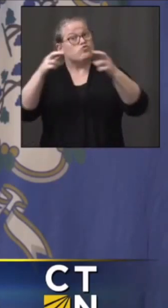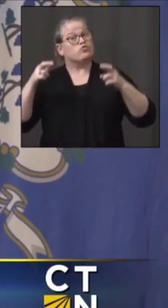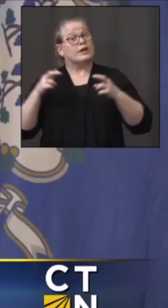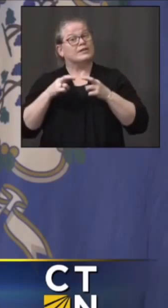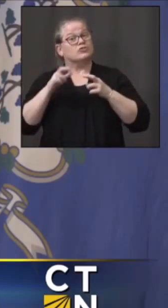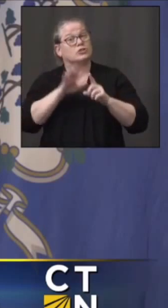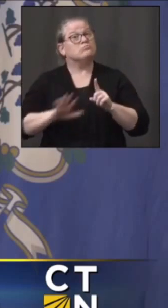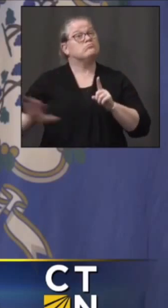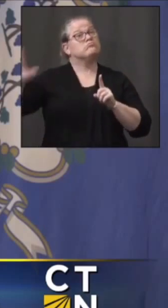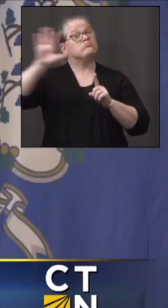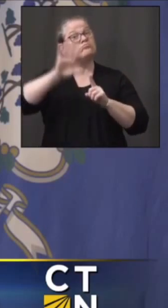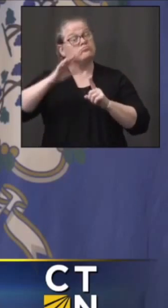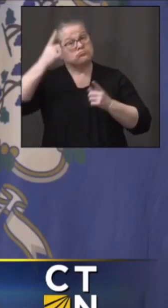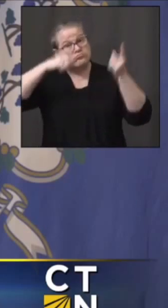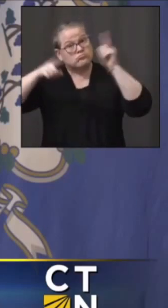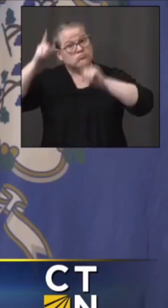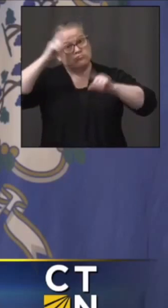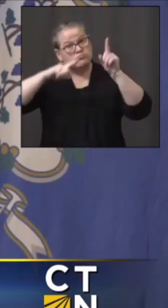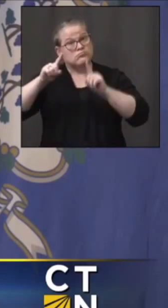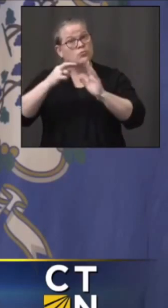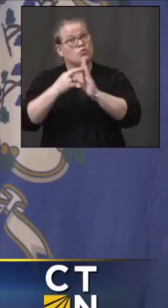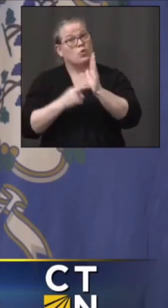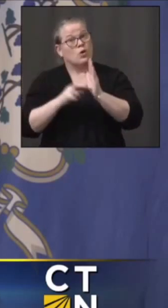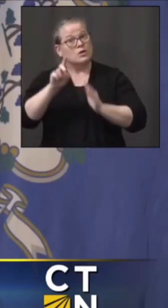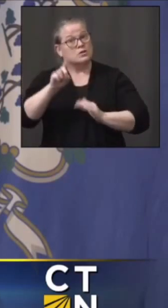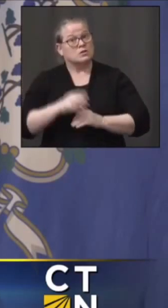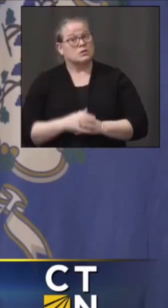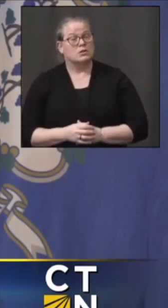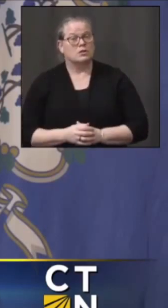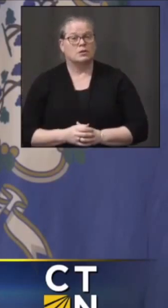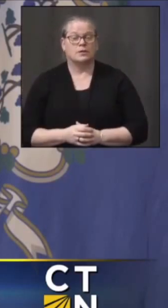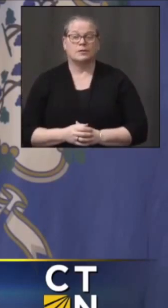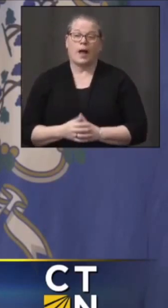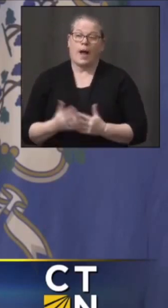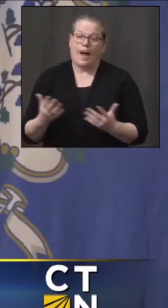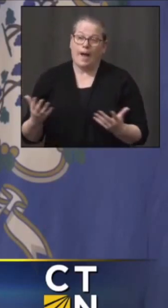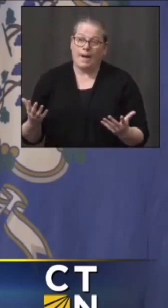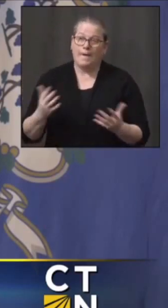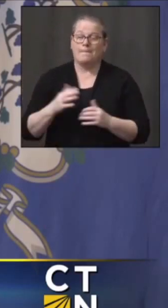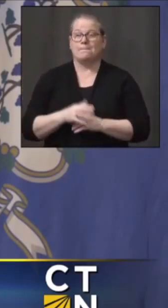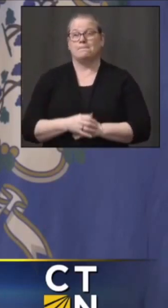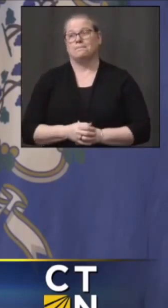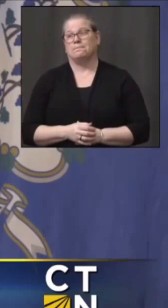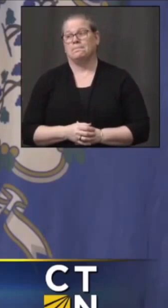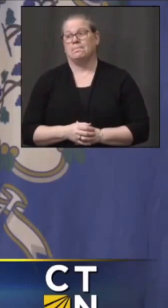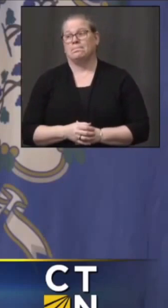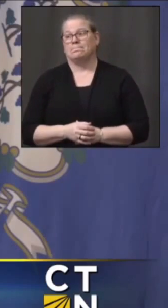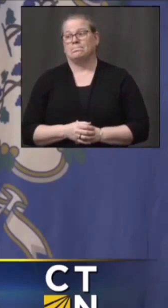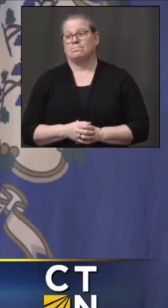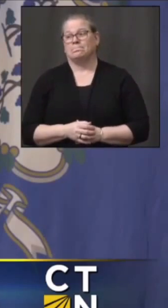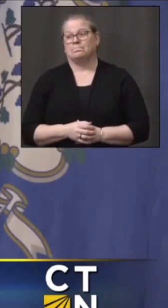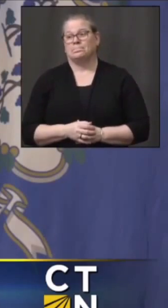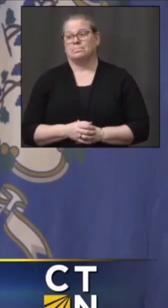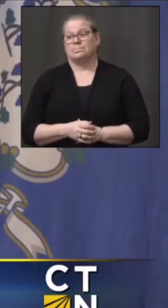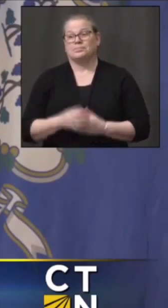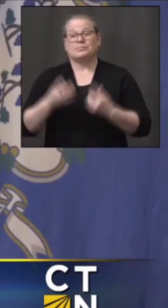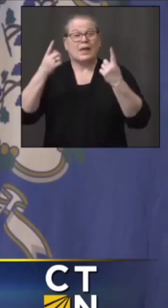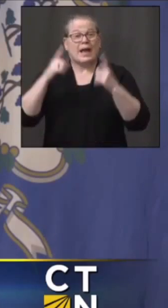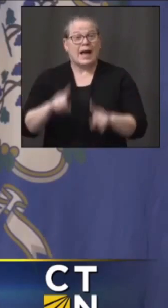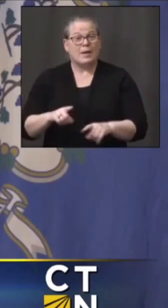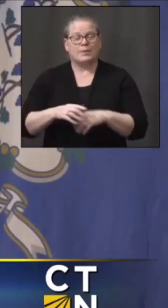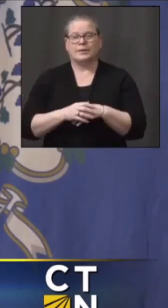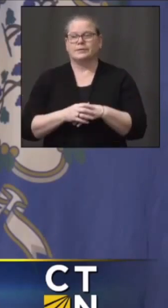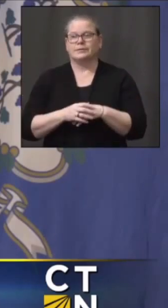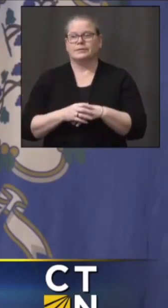Let me put it this way. I saw some of the press that said, hey, Gina's in a pause. Why aren't you in a pause, just like